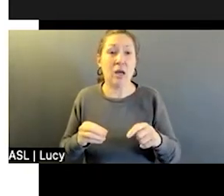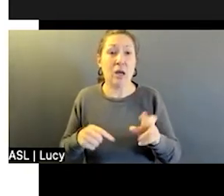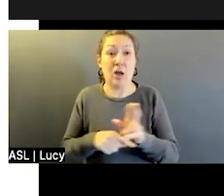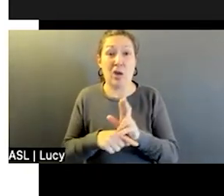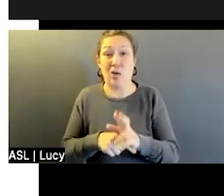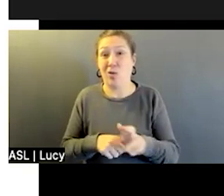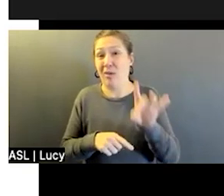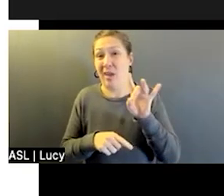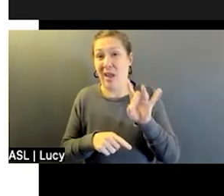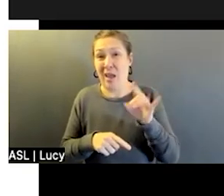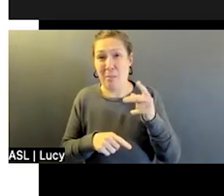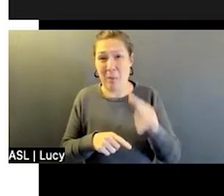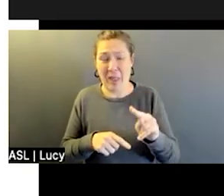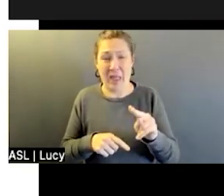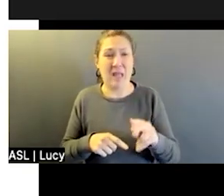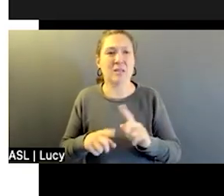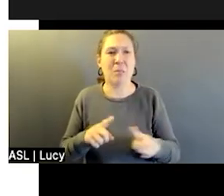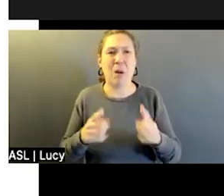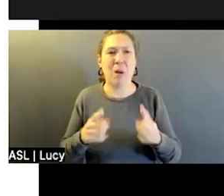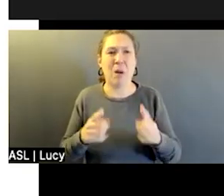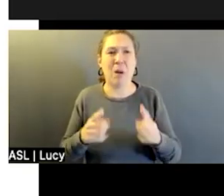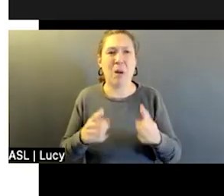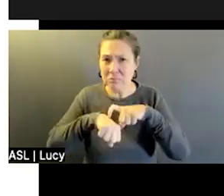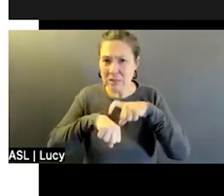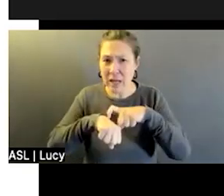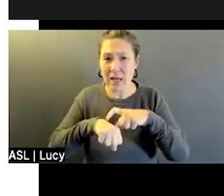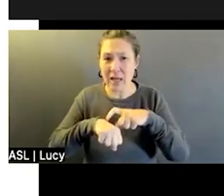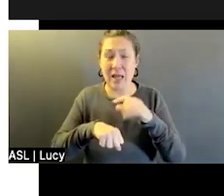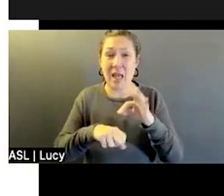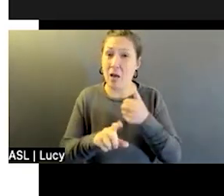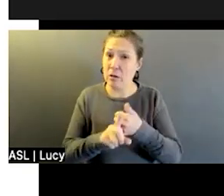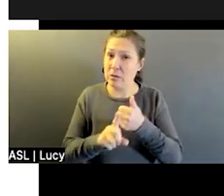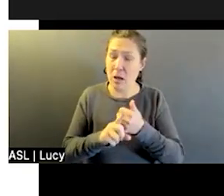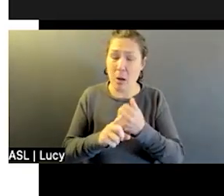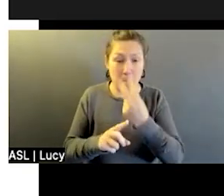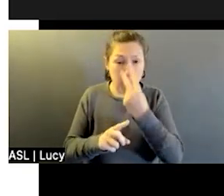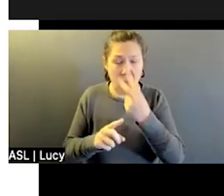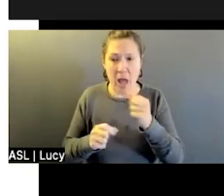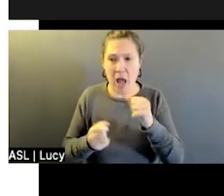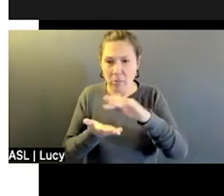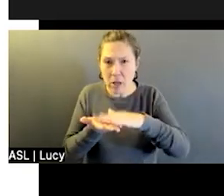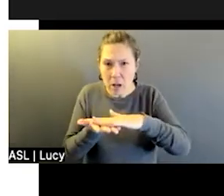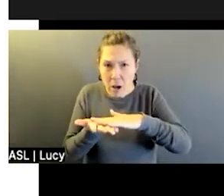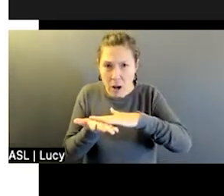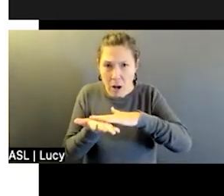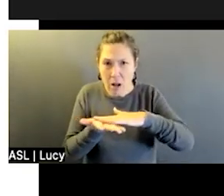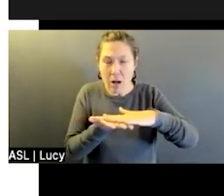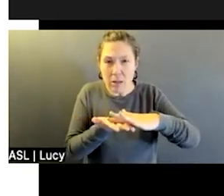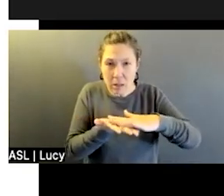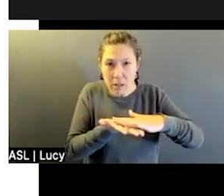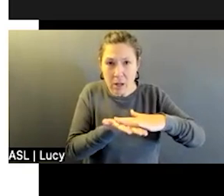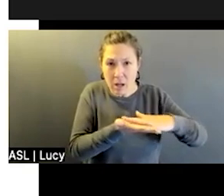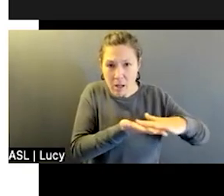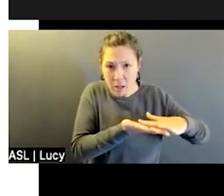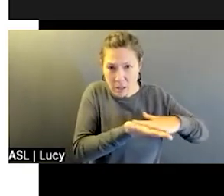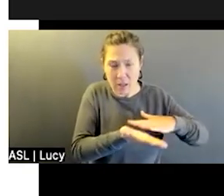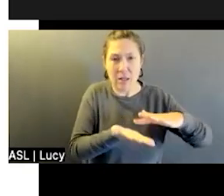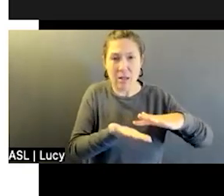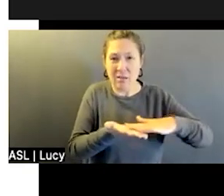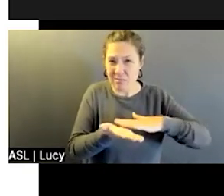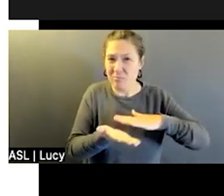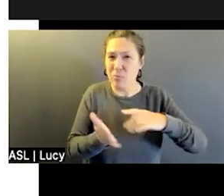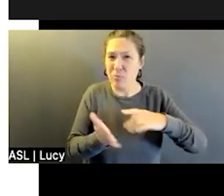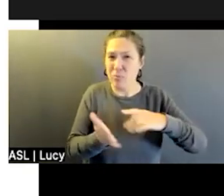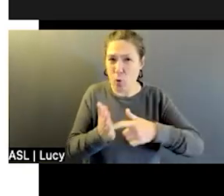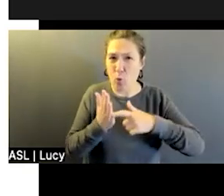quite non-optimal. Imagine you're blind and you're touching, as this device requires, a